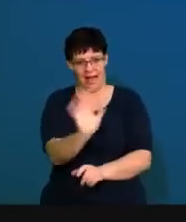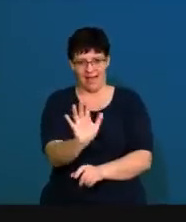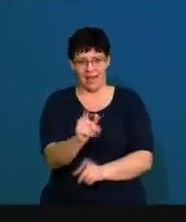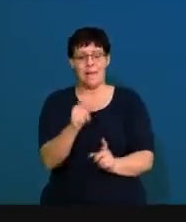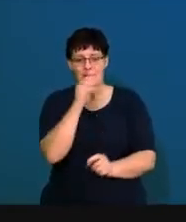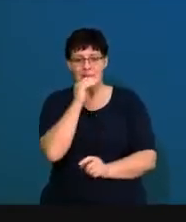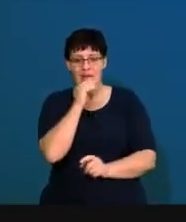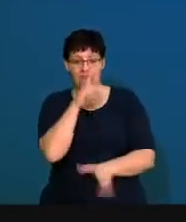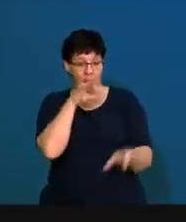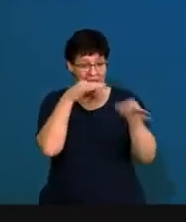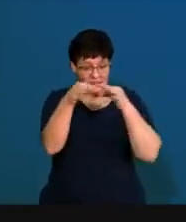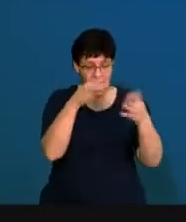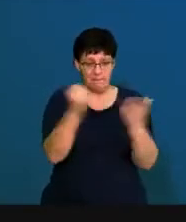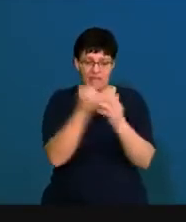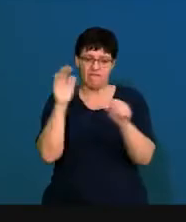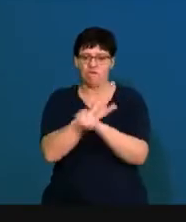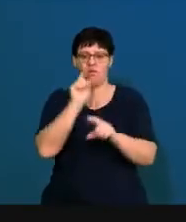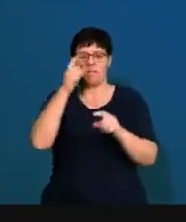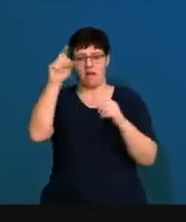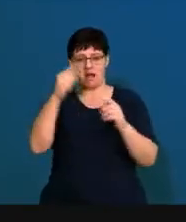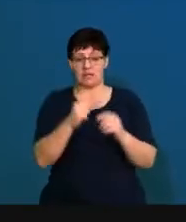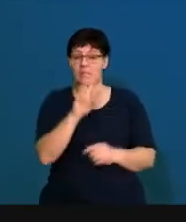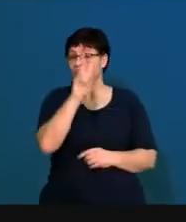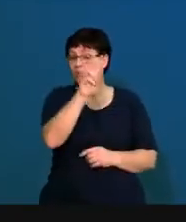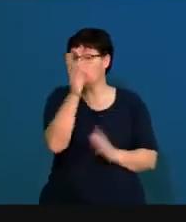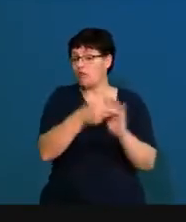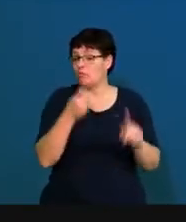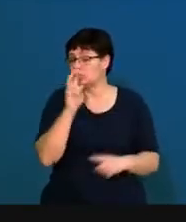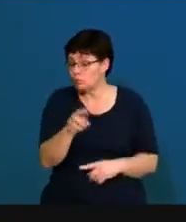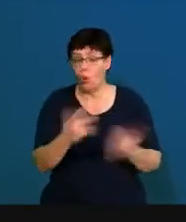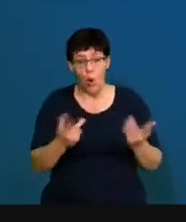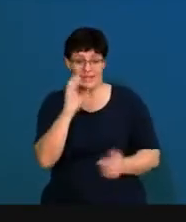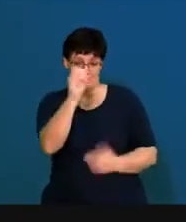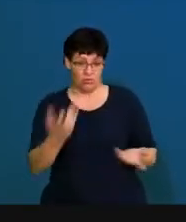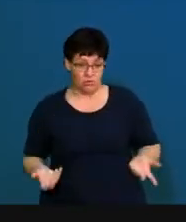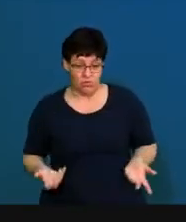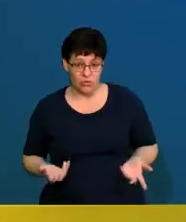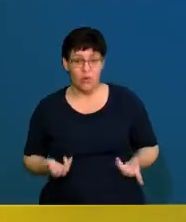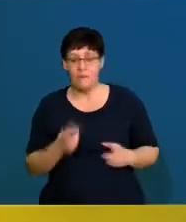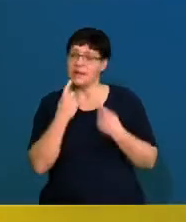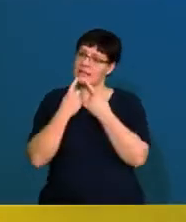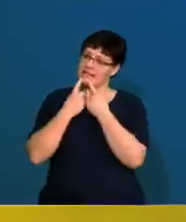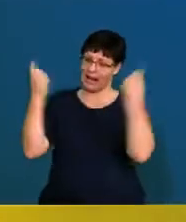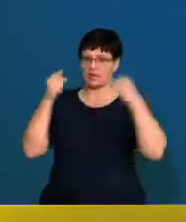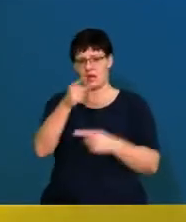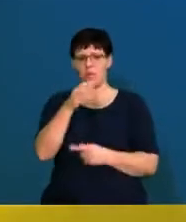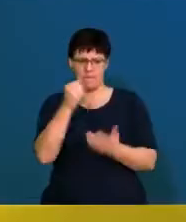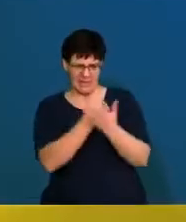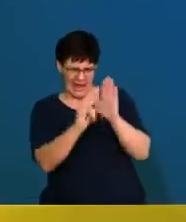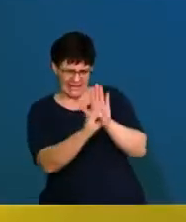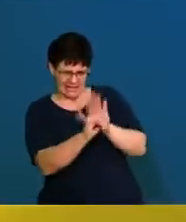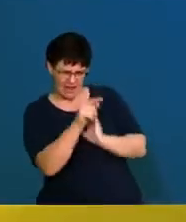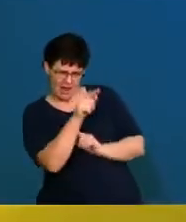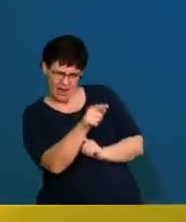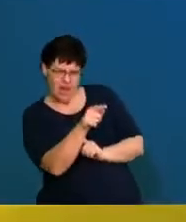if you're asked to define. But questions on definitions, sometimes you may be given a statement and you are required to identify